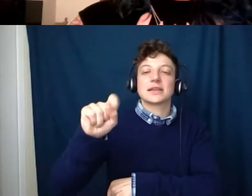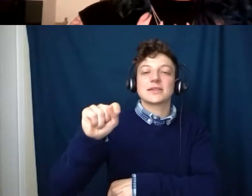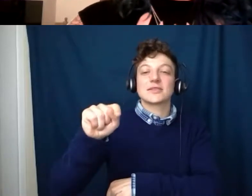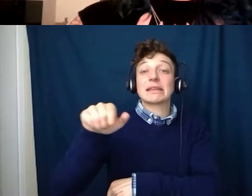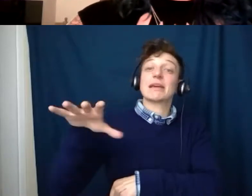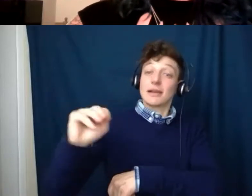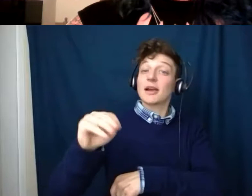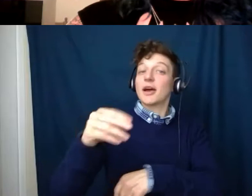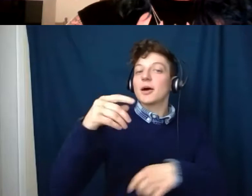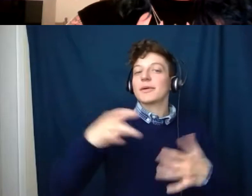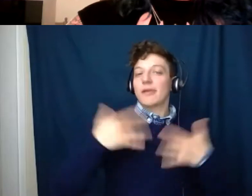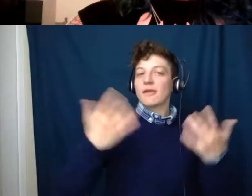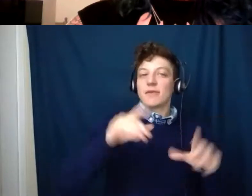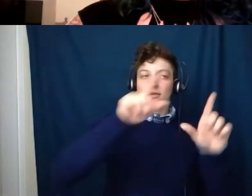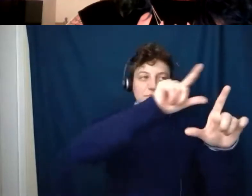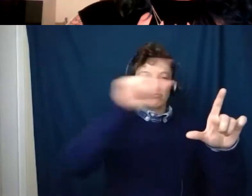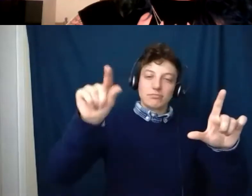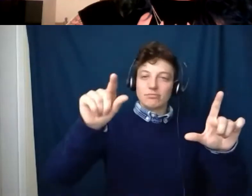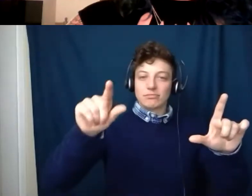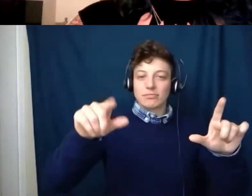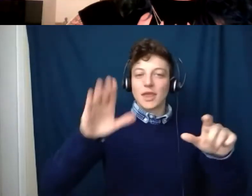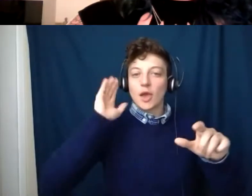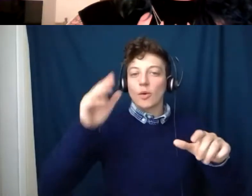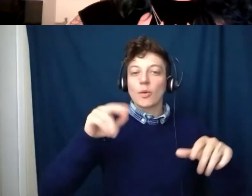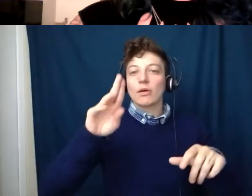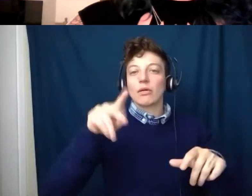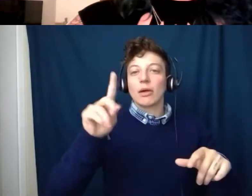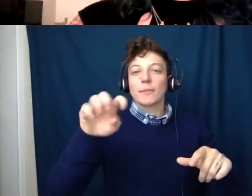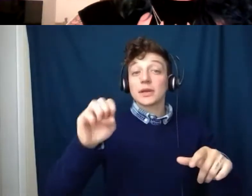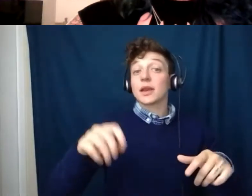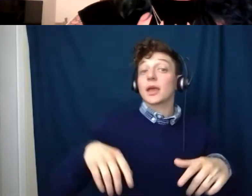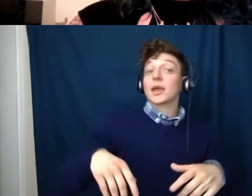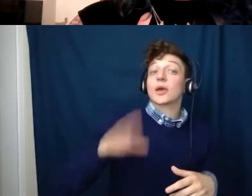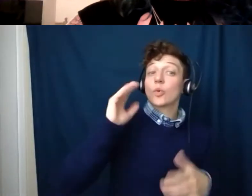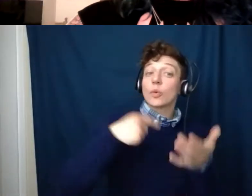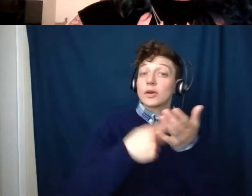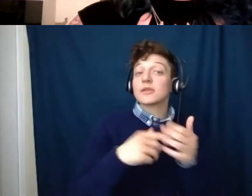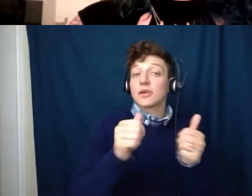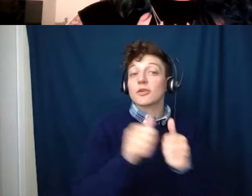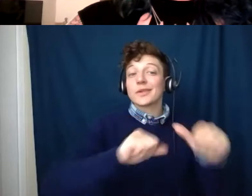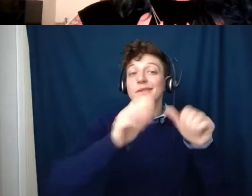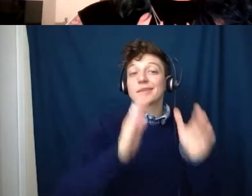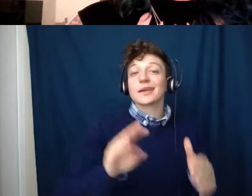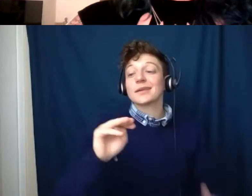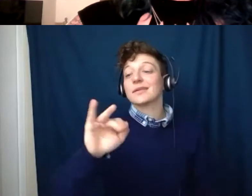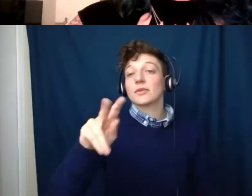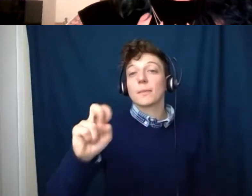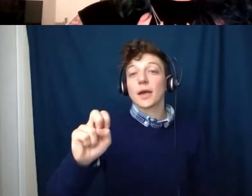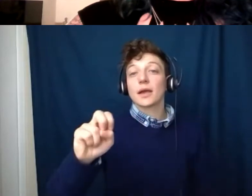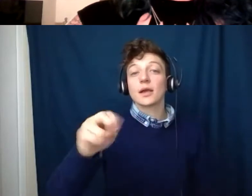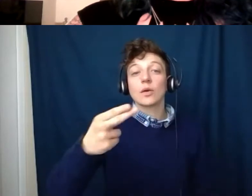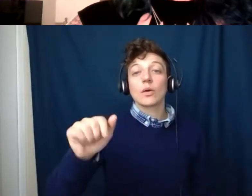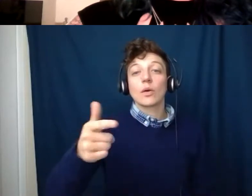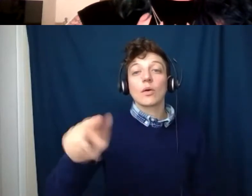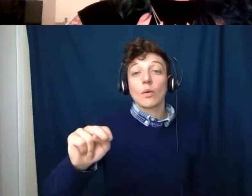going to be talking with a scientist named Mike Hogan. He is at the University of Pennsylvania, and he was actually the